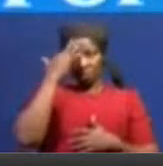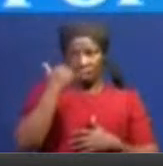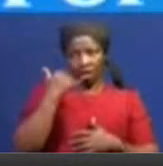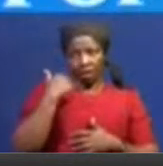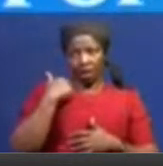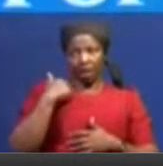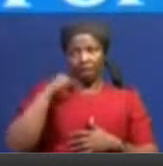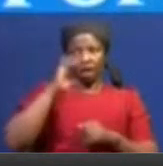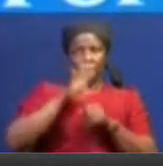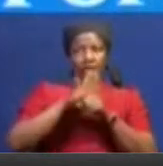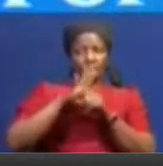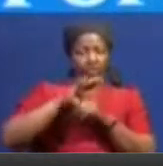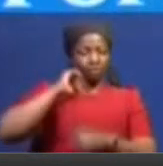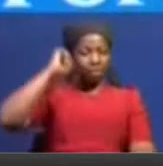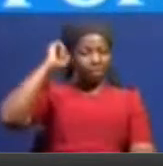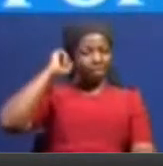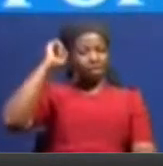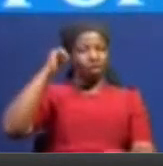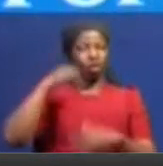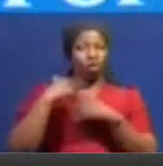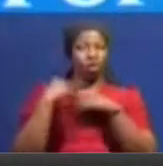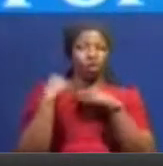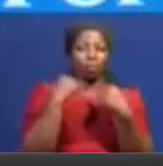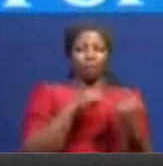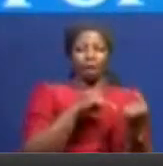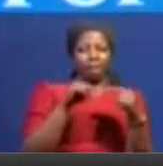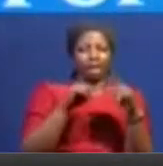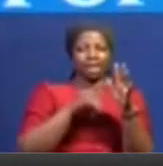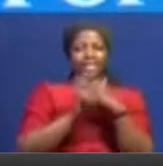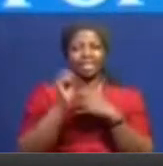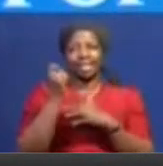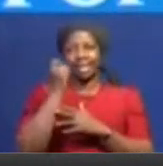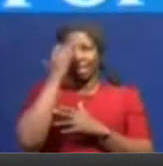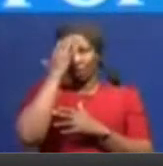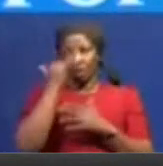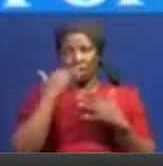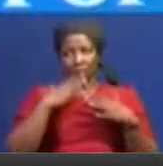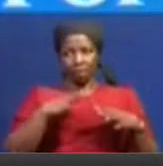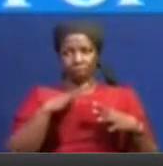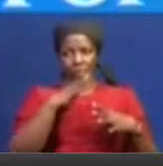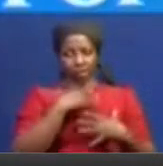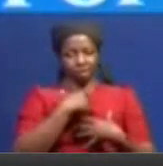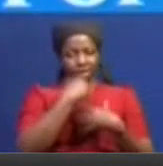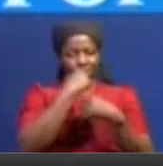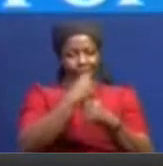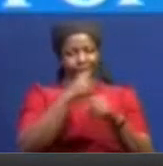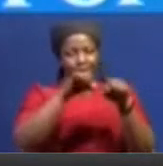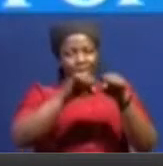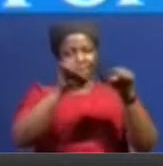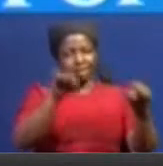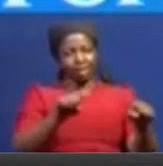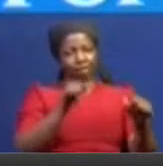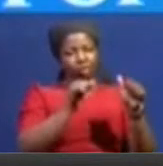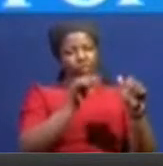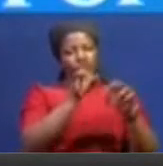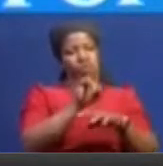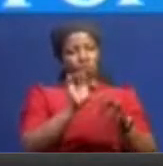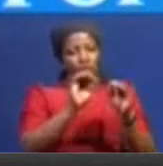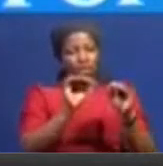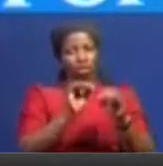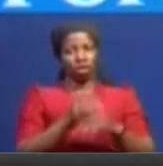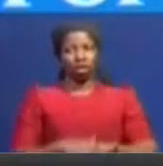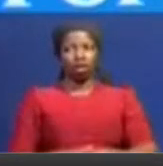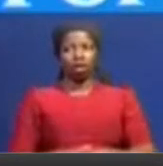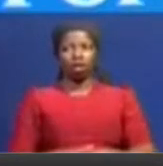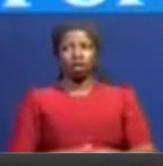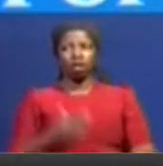political wrangles and crashes within Kenya is because people do not trust that the system that was used. So, because I,